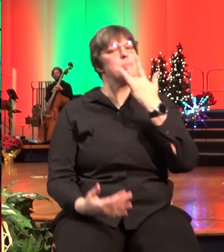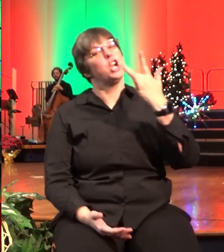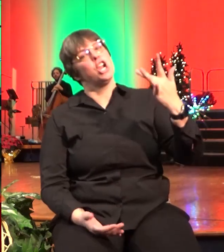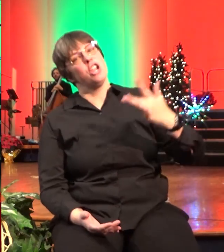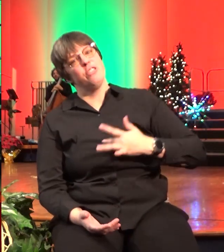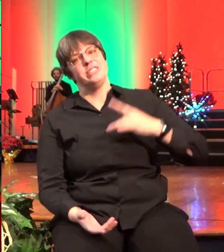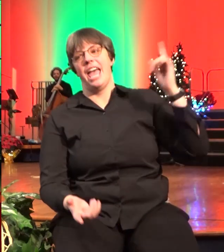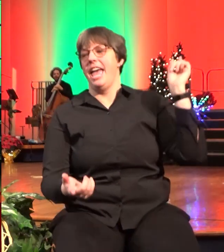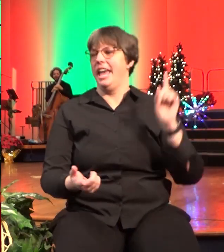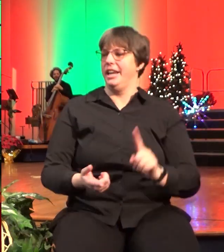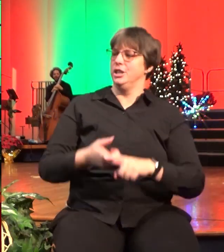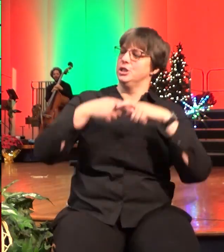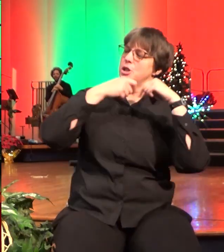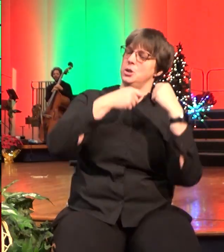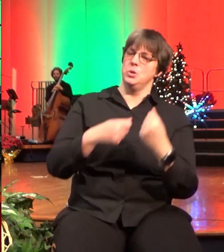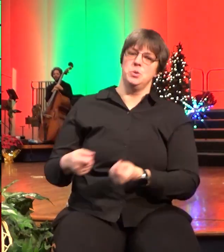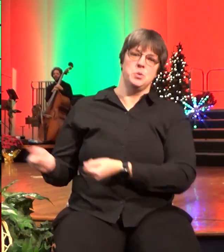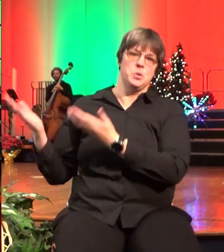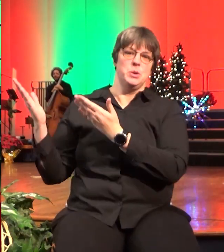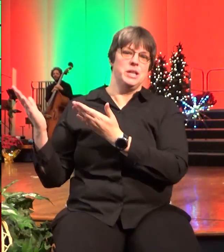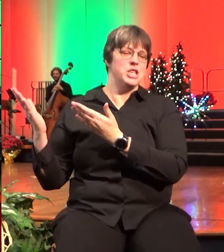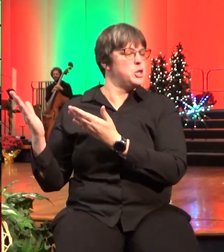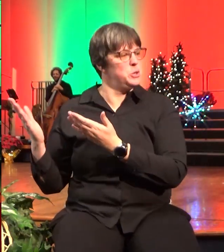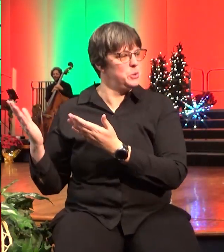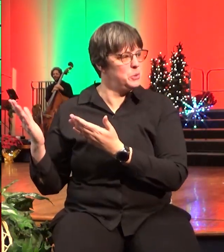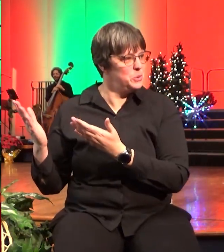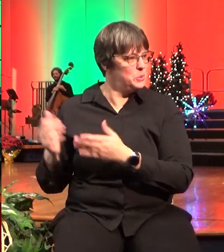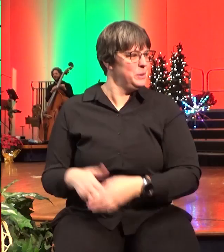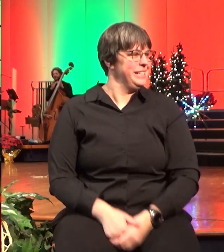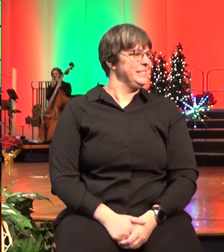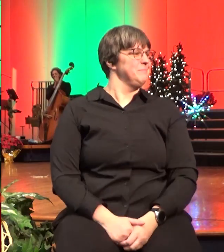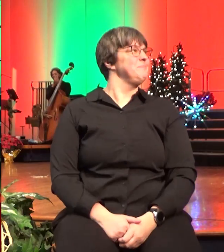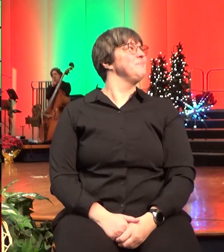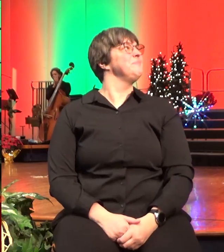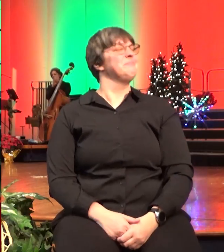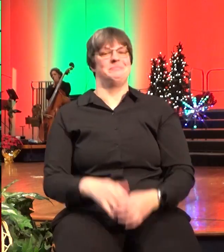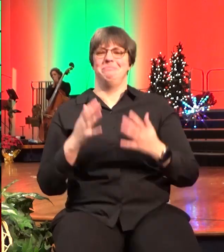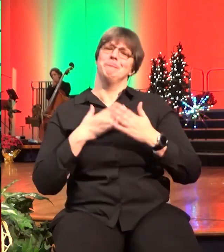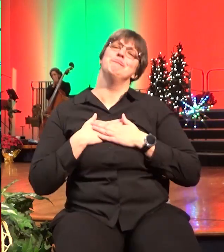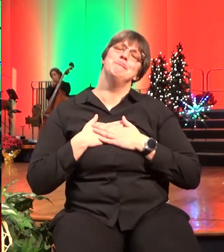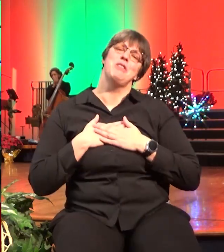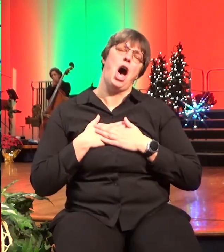Happy birthday to you.